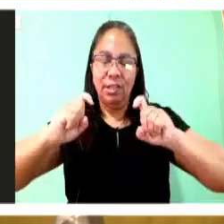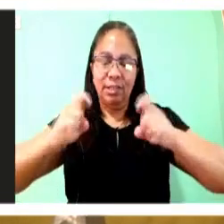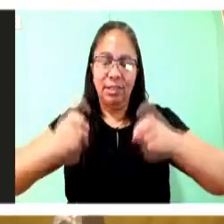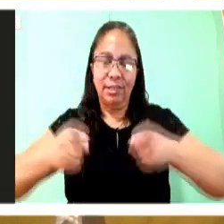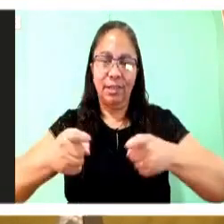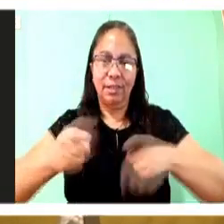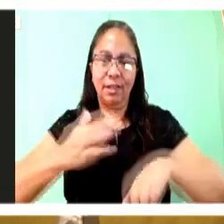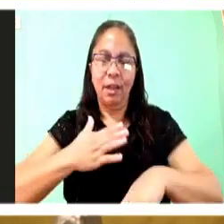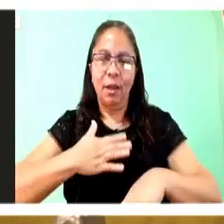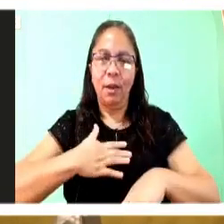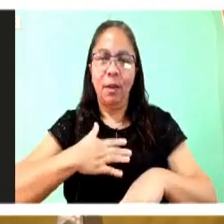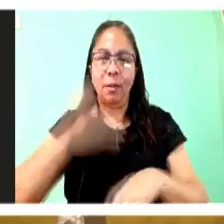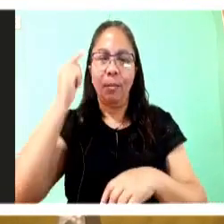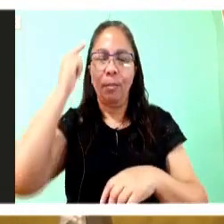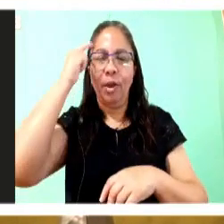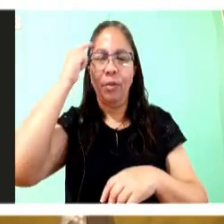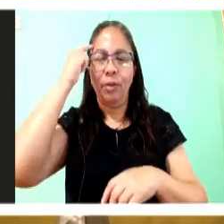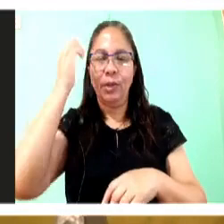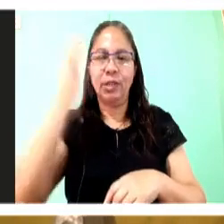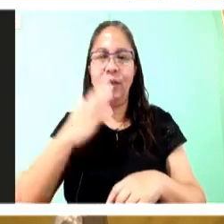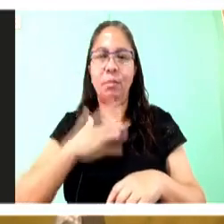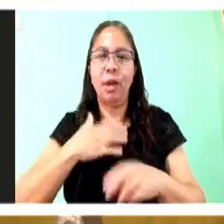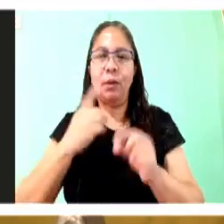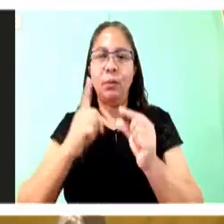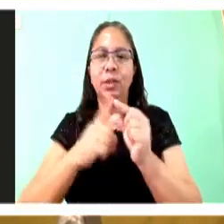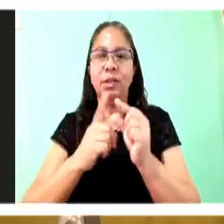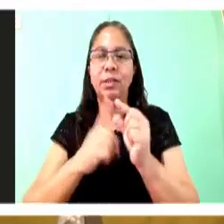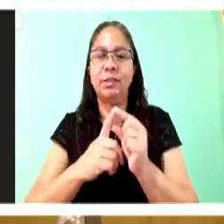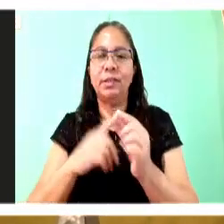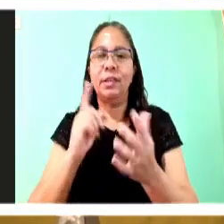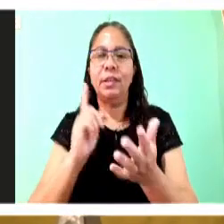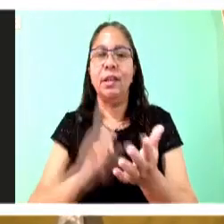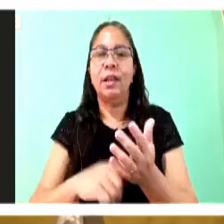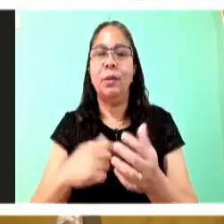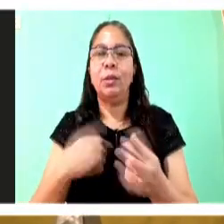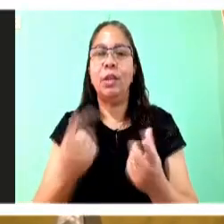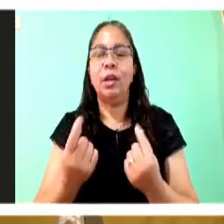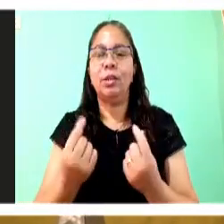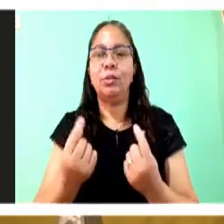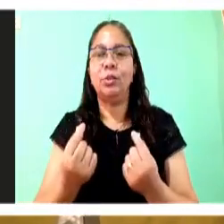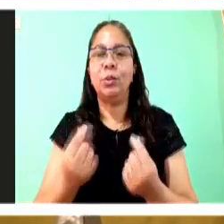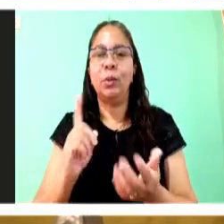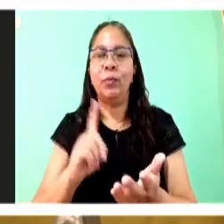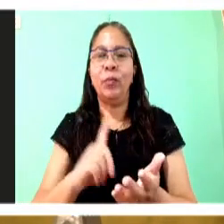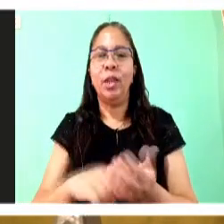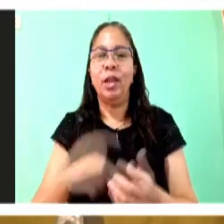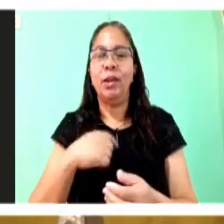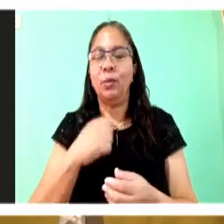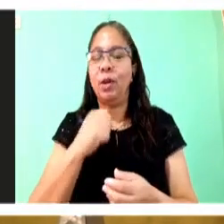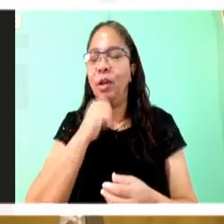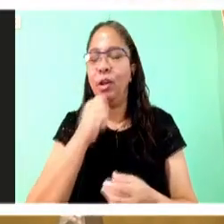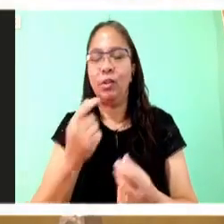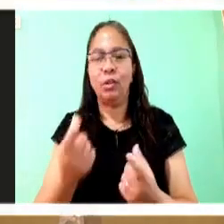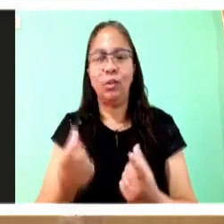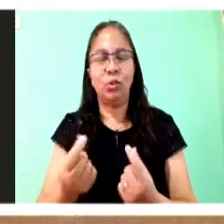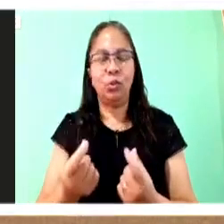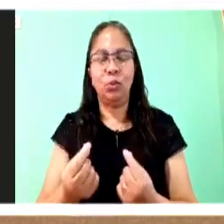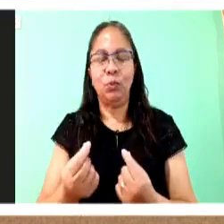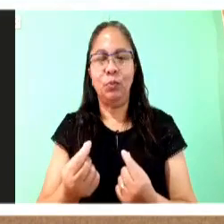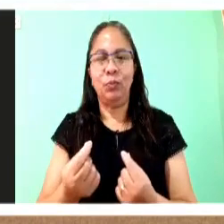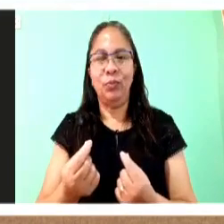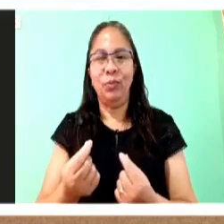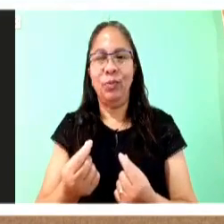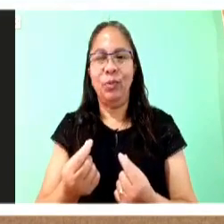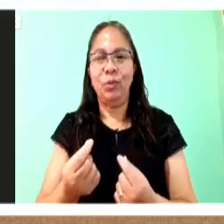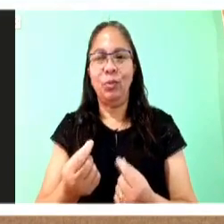sinned in my thoughts and in my words, in what I have done, and in what I have failed to do,